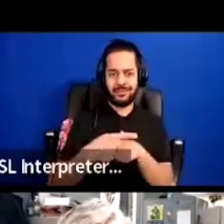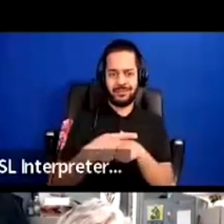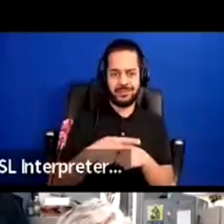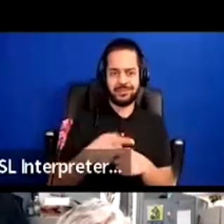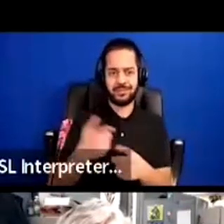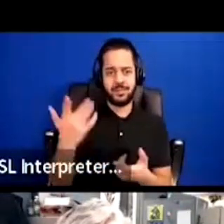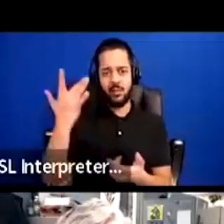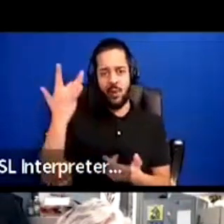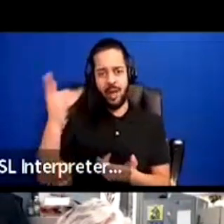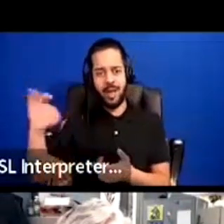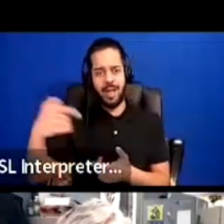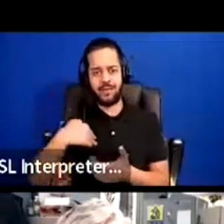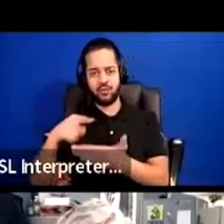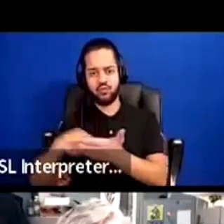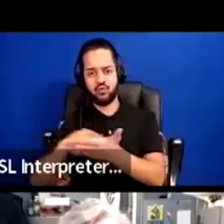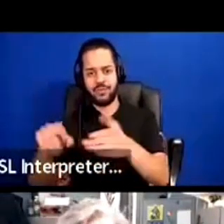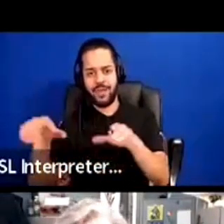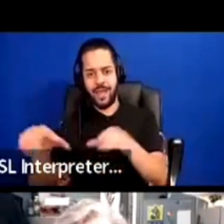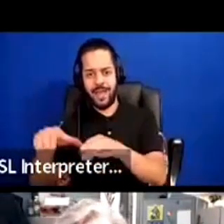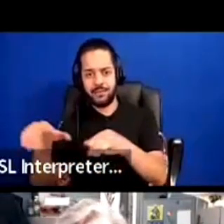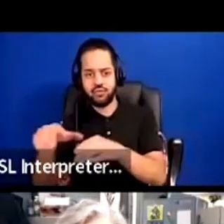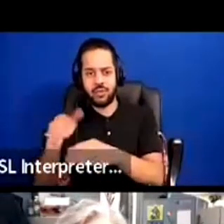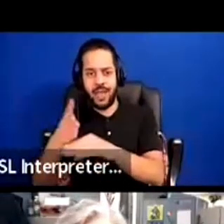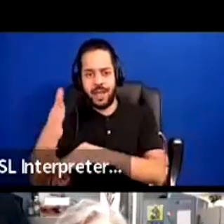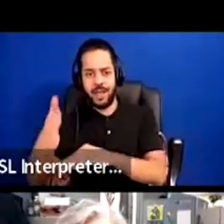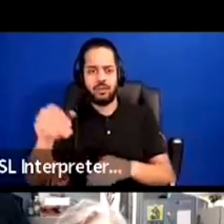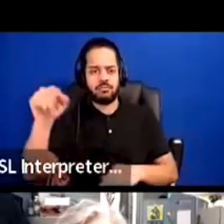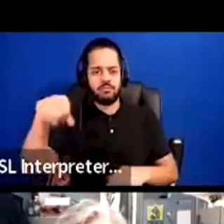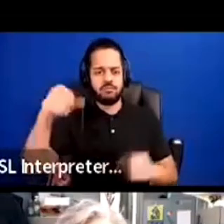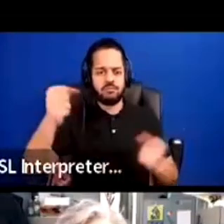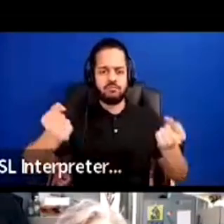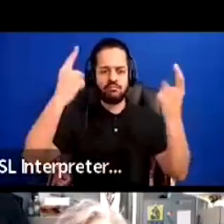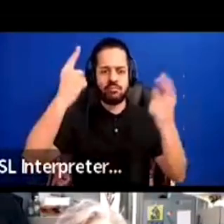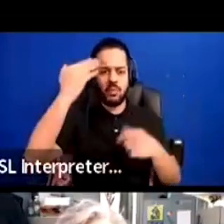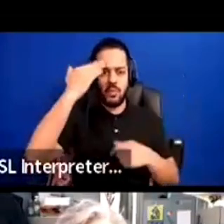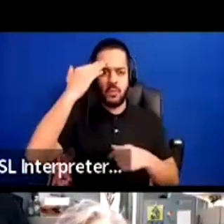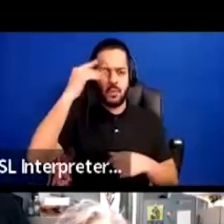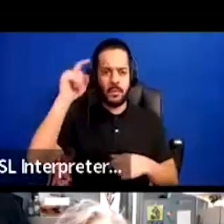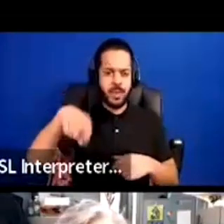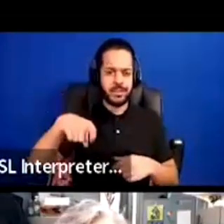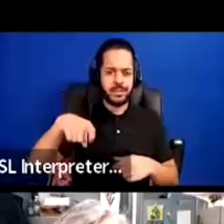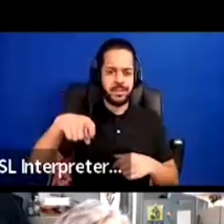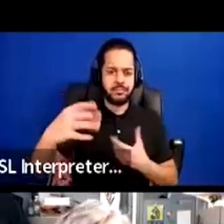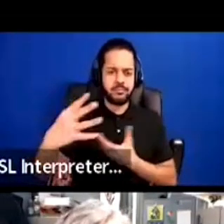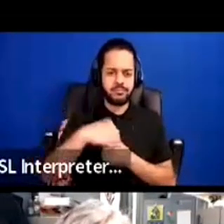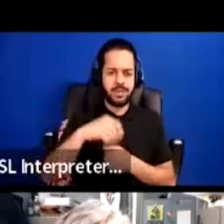action plan at the end, and which we all know that those things need to happen, but